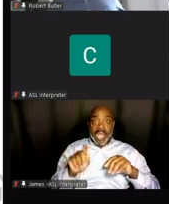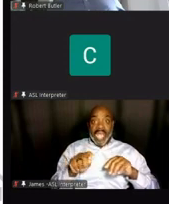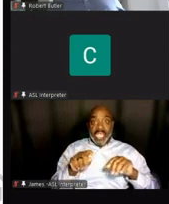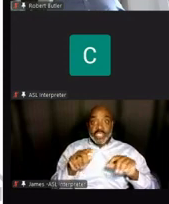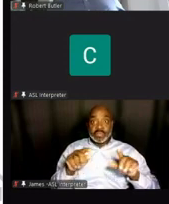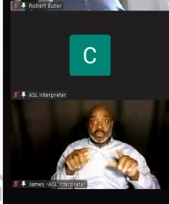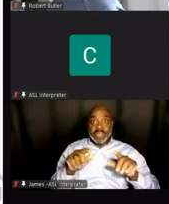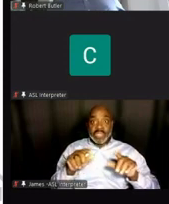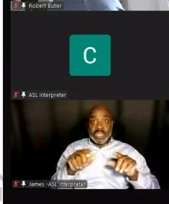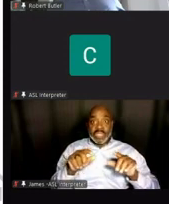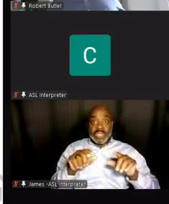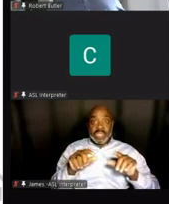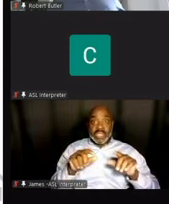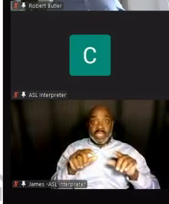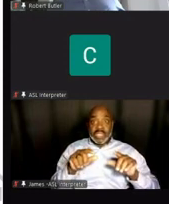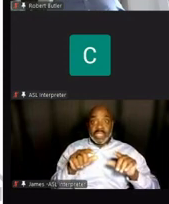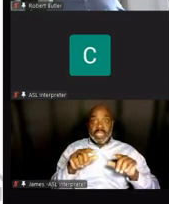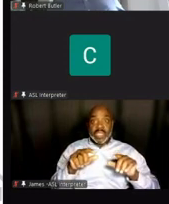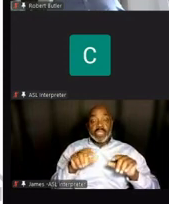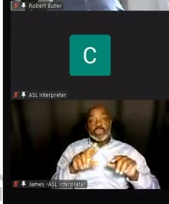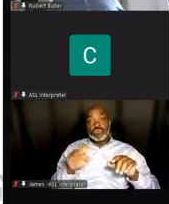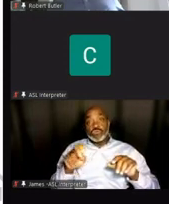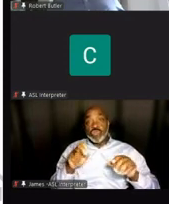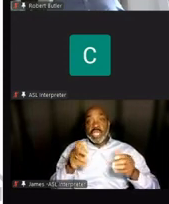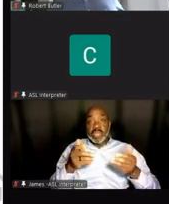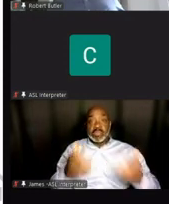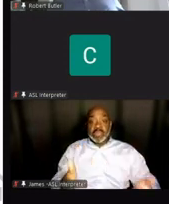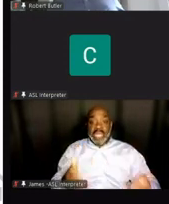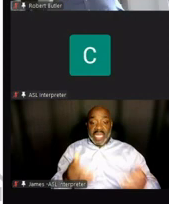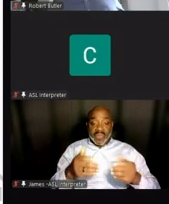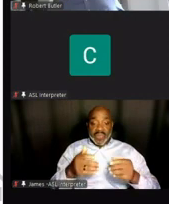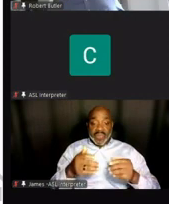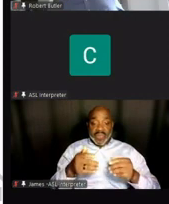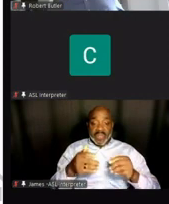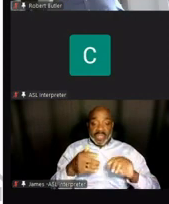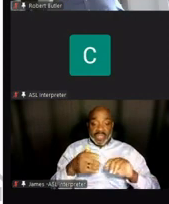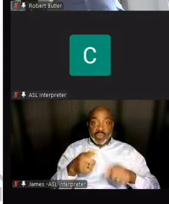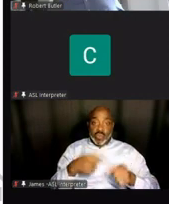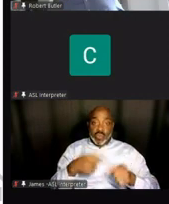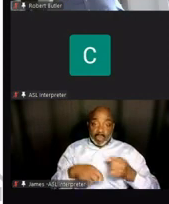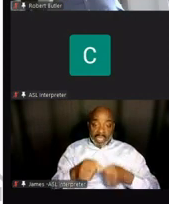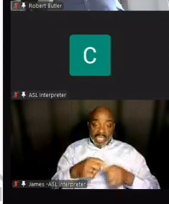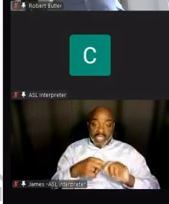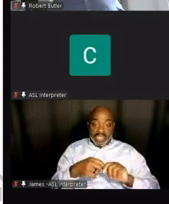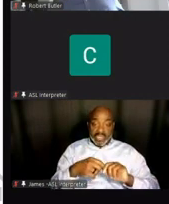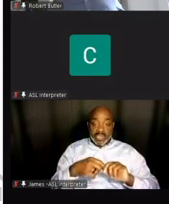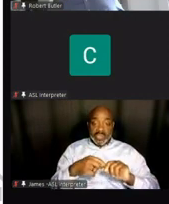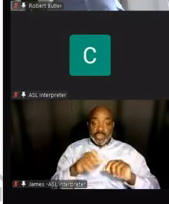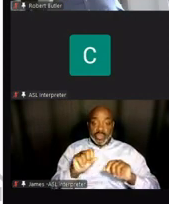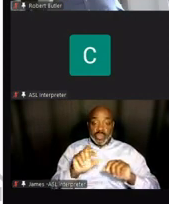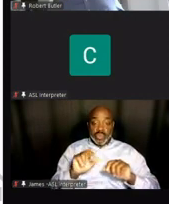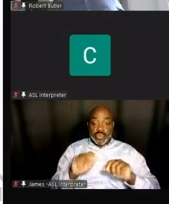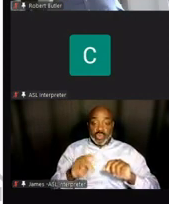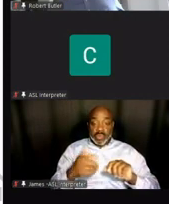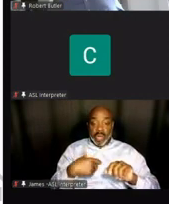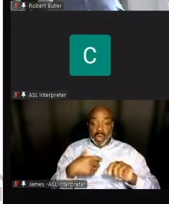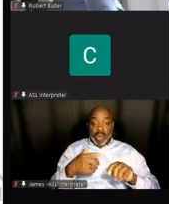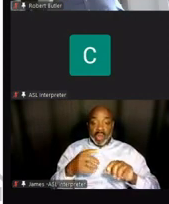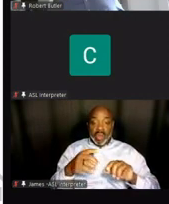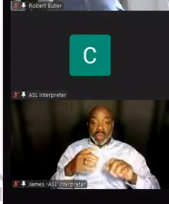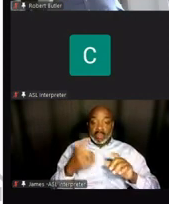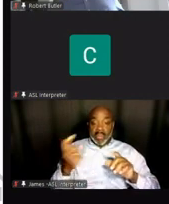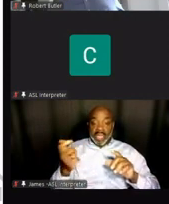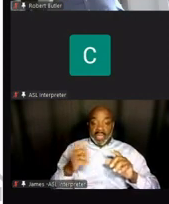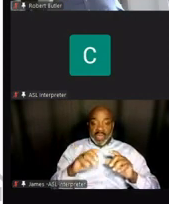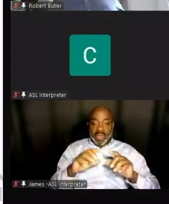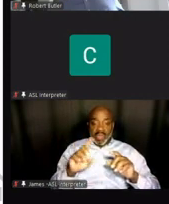significantly repaved or replaced due to just general degradation, we're likely going to then trigger the